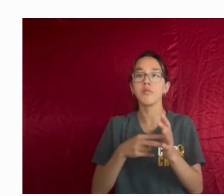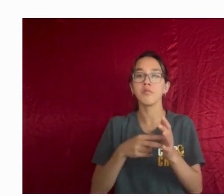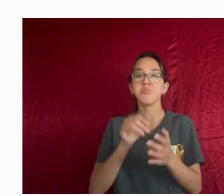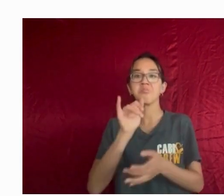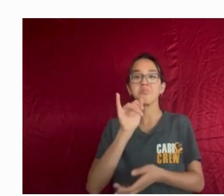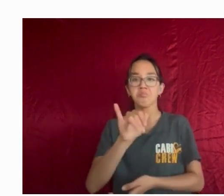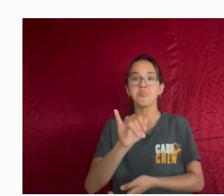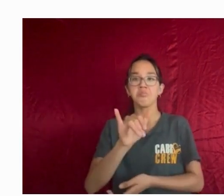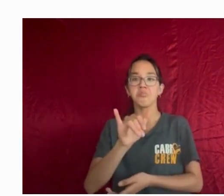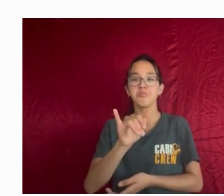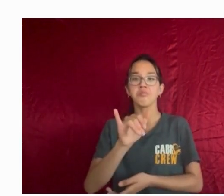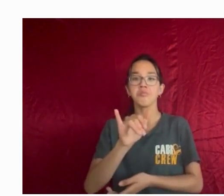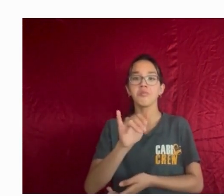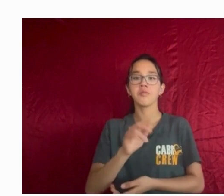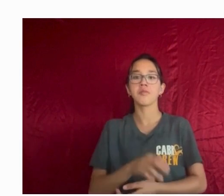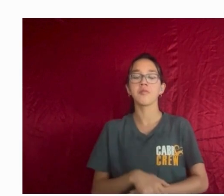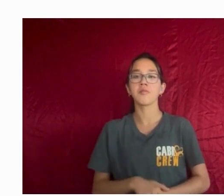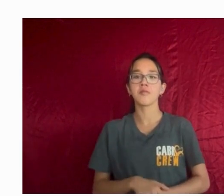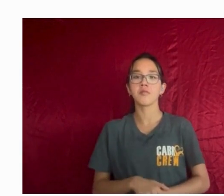ecosystem is.